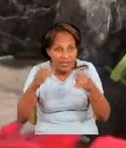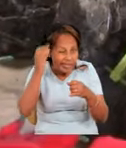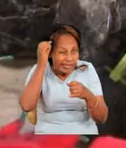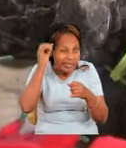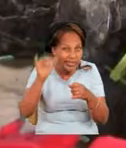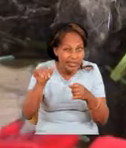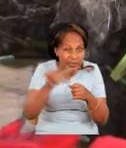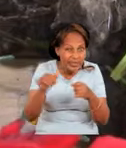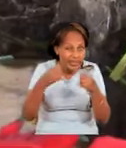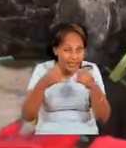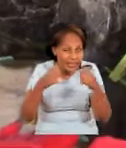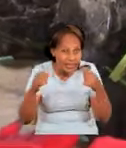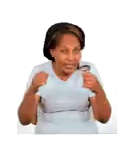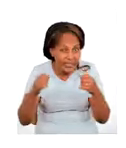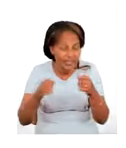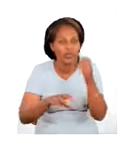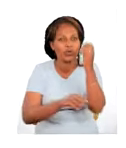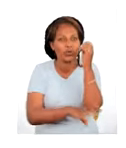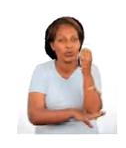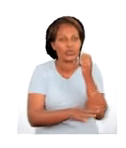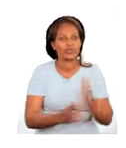hair-like.